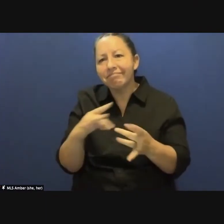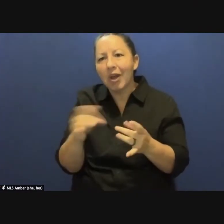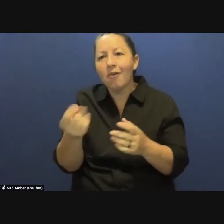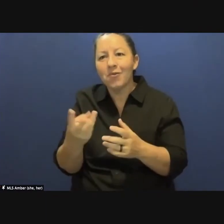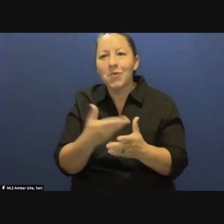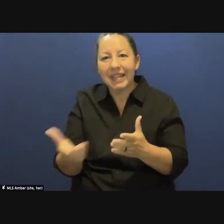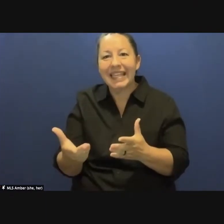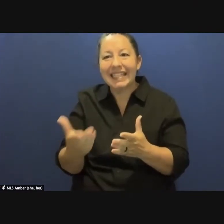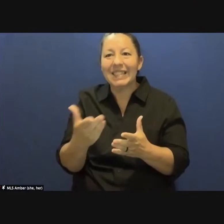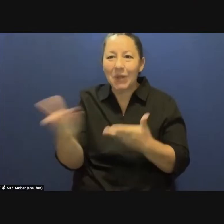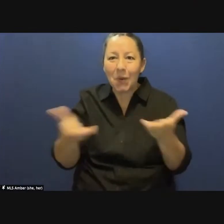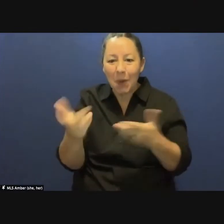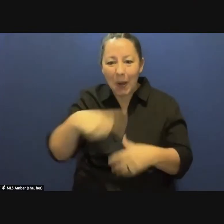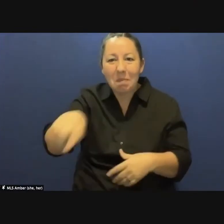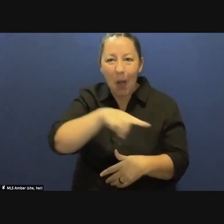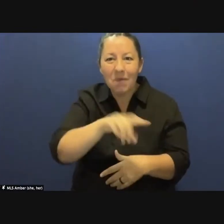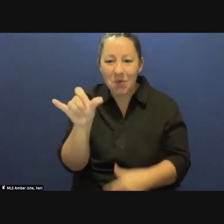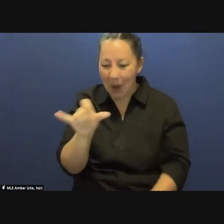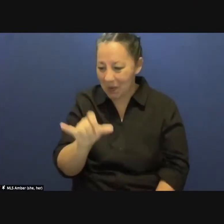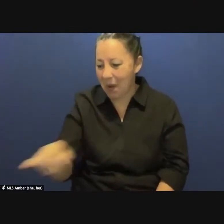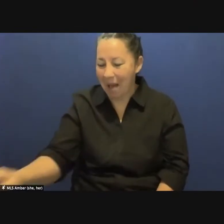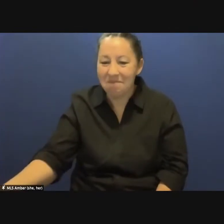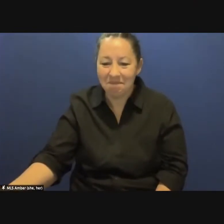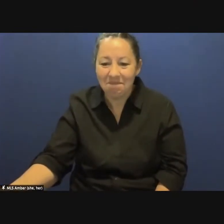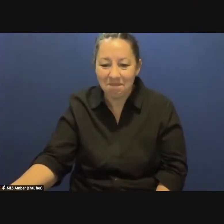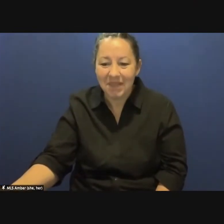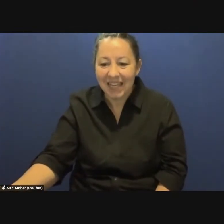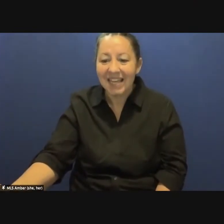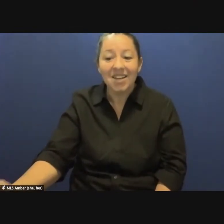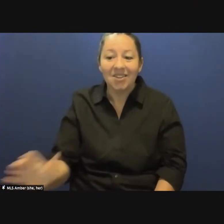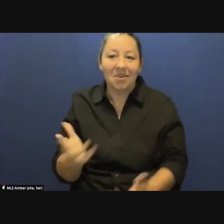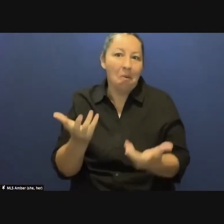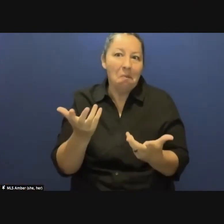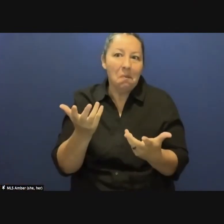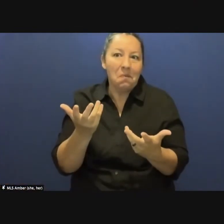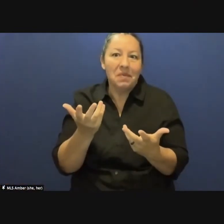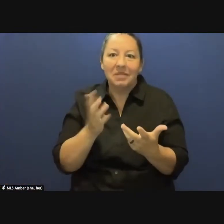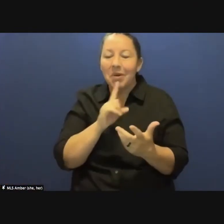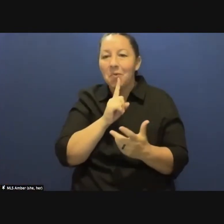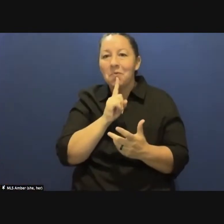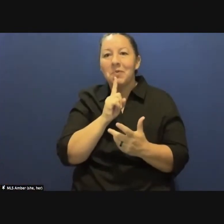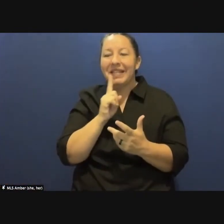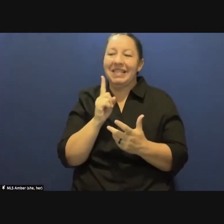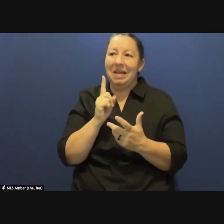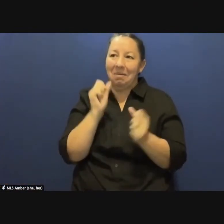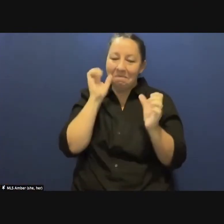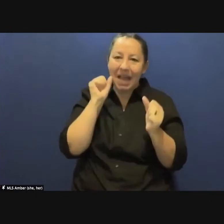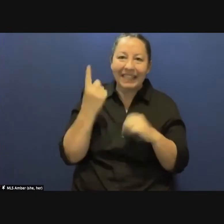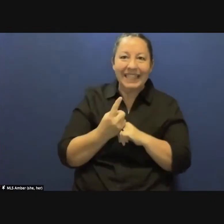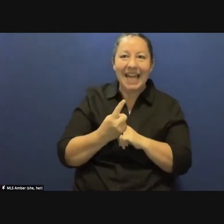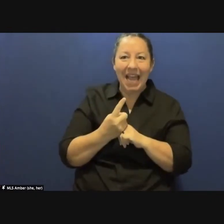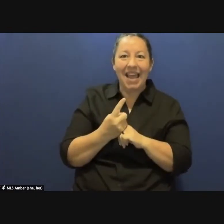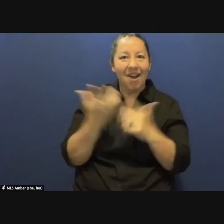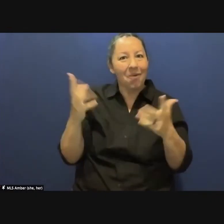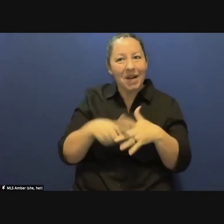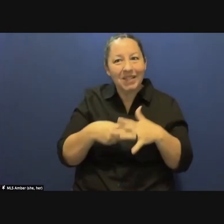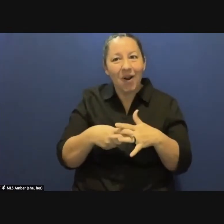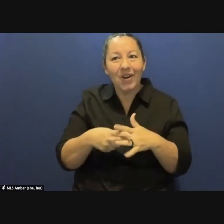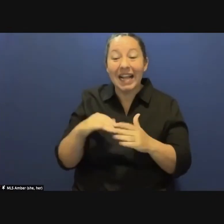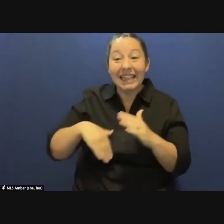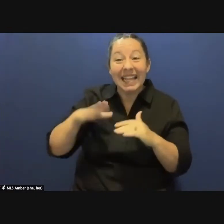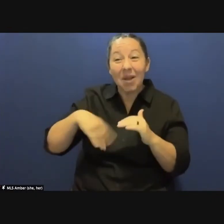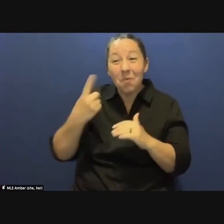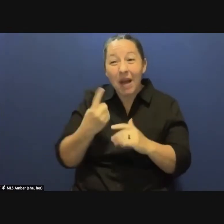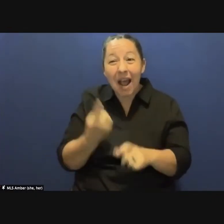well. Like I say, what a day it's already started out to be. Less than an hour ago, we saw the